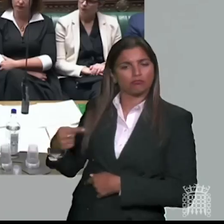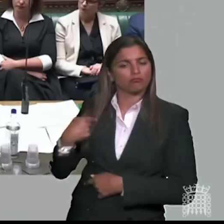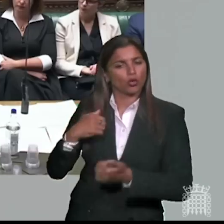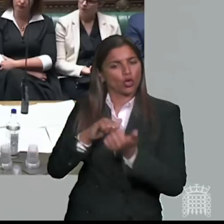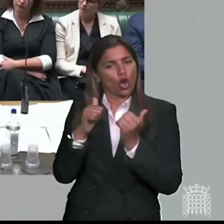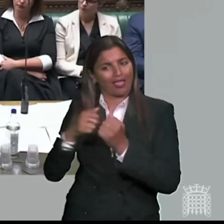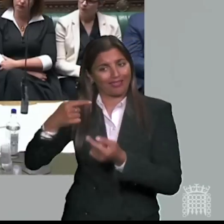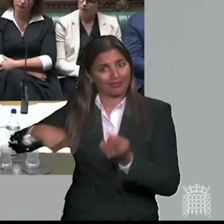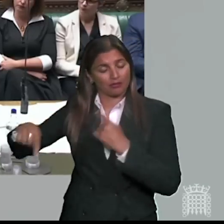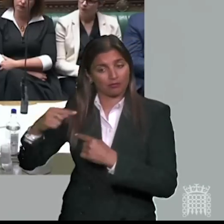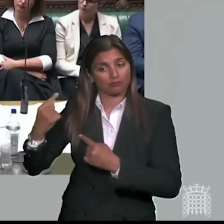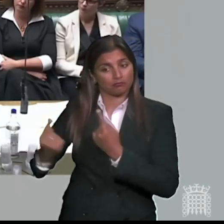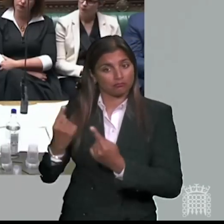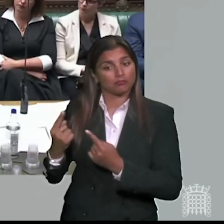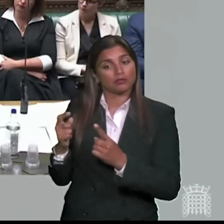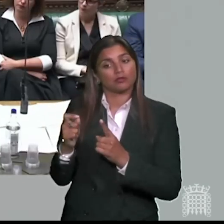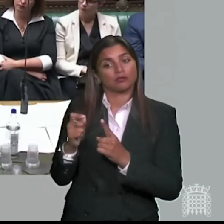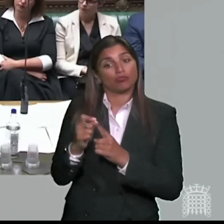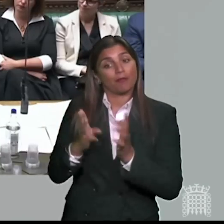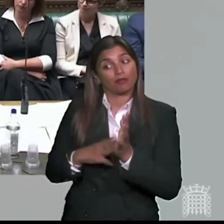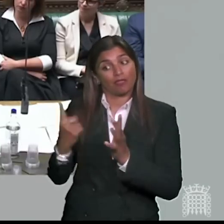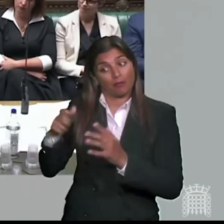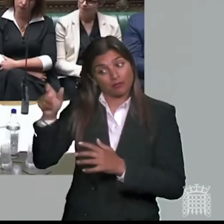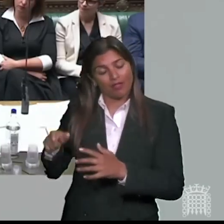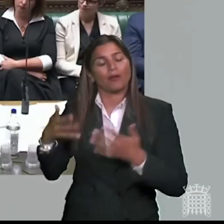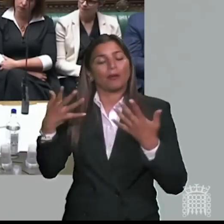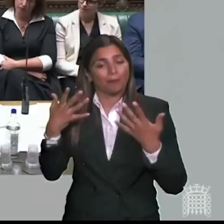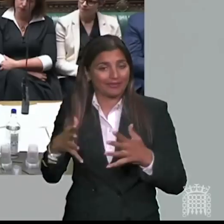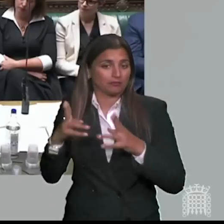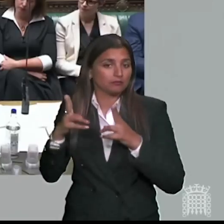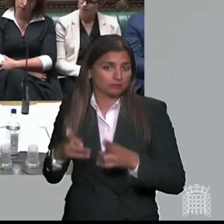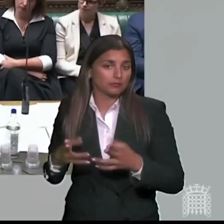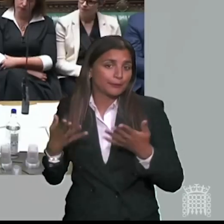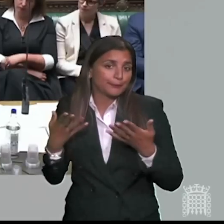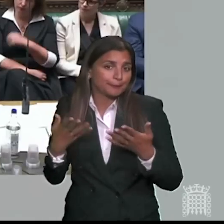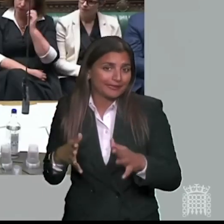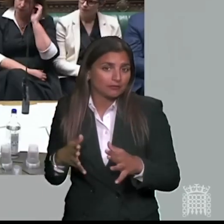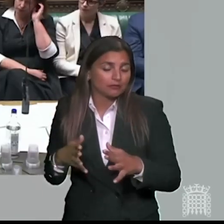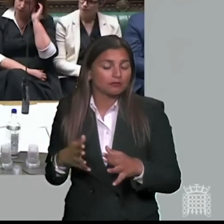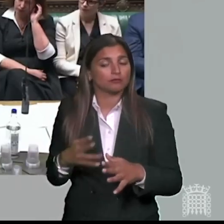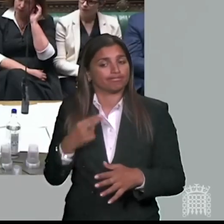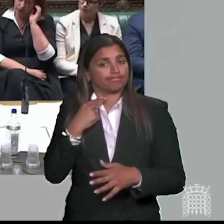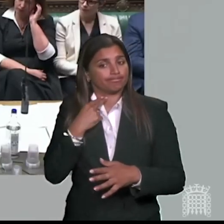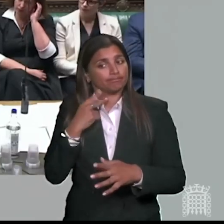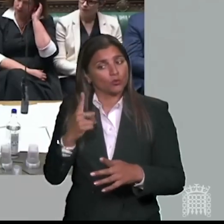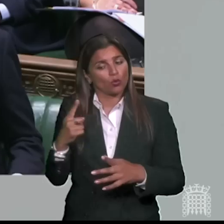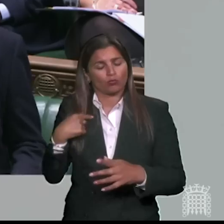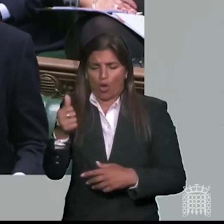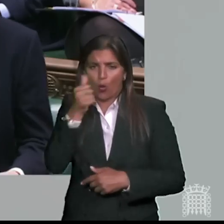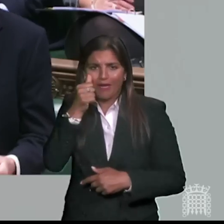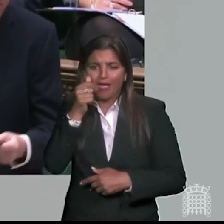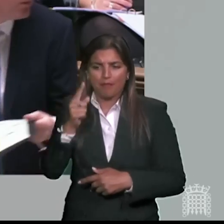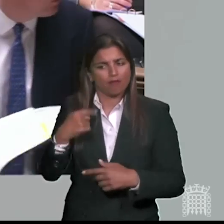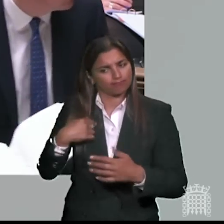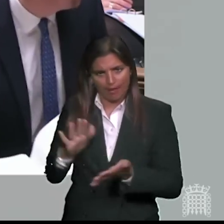in Downing Street, who was the Prime Minister's PPS, sadly died of that disease. So I have a great awareness of it, and it's important that we continue to raise its profile.